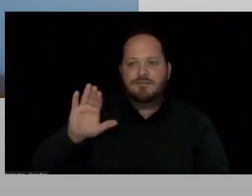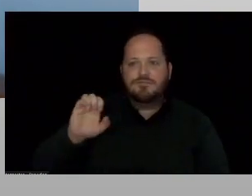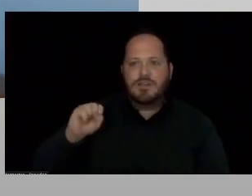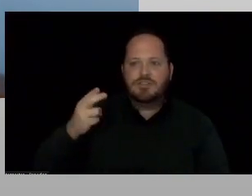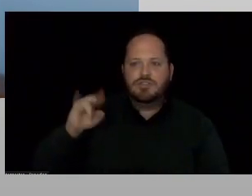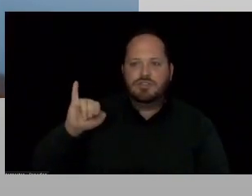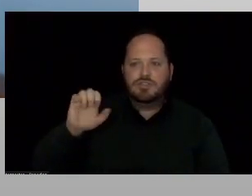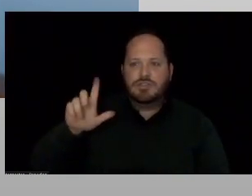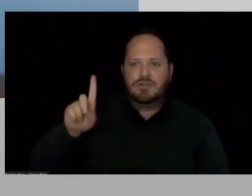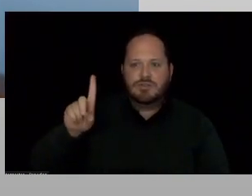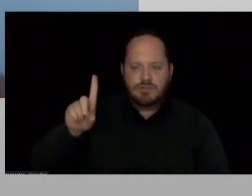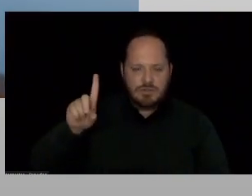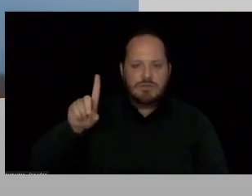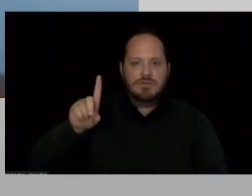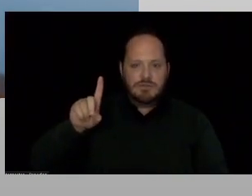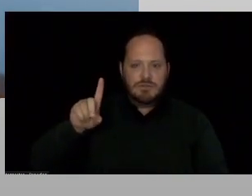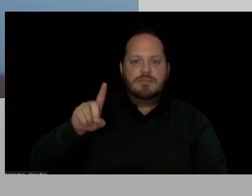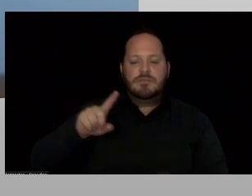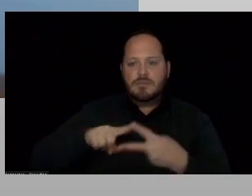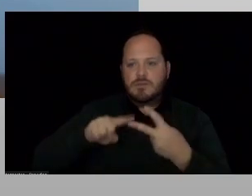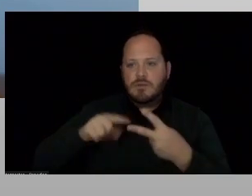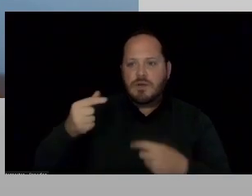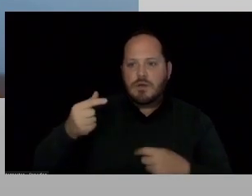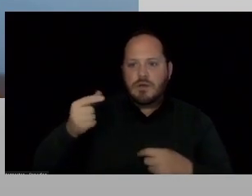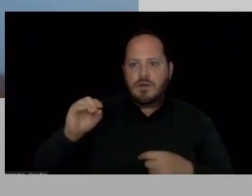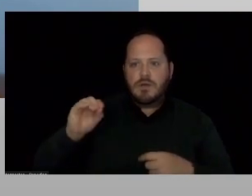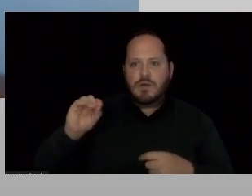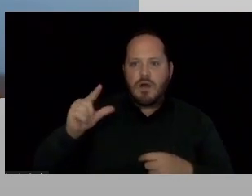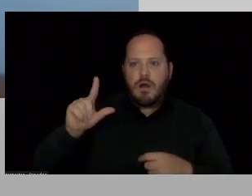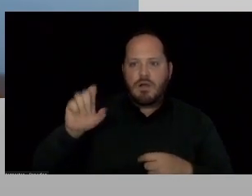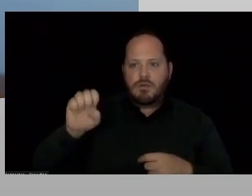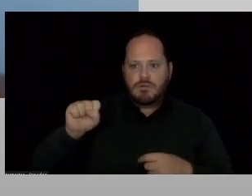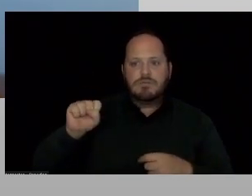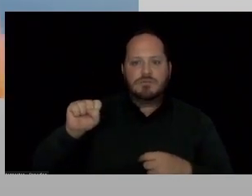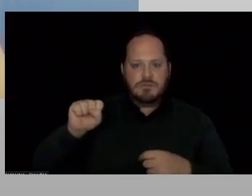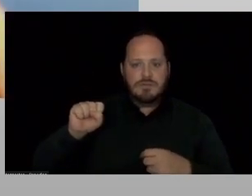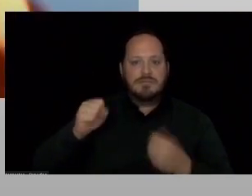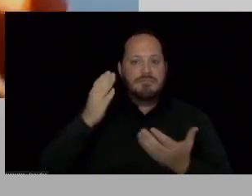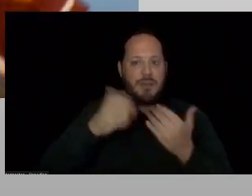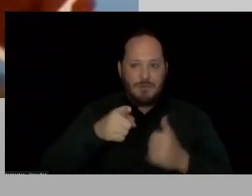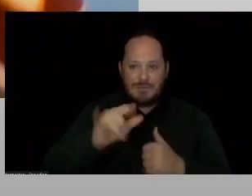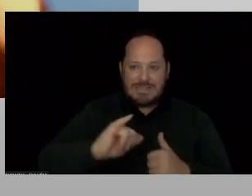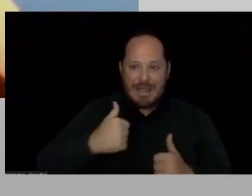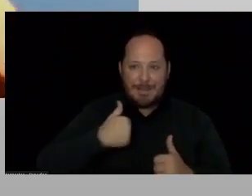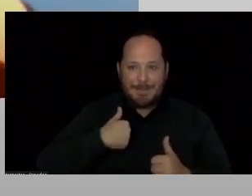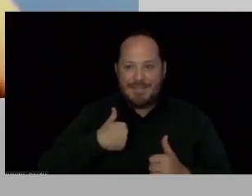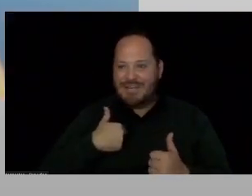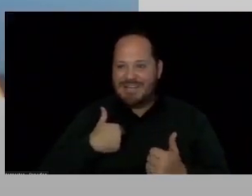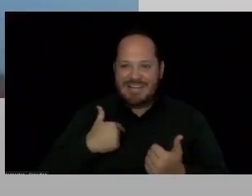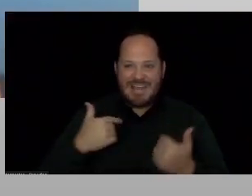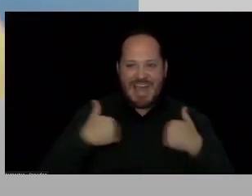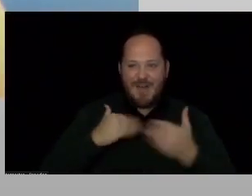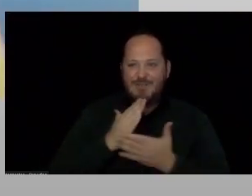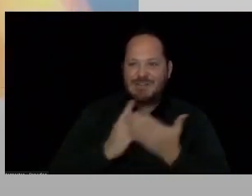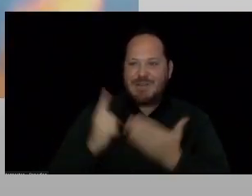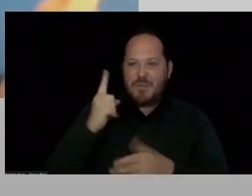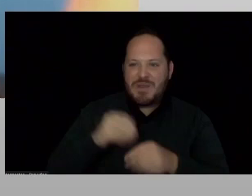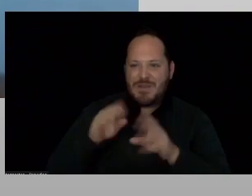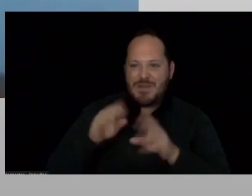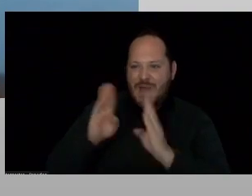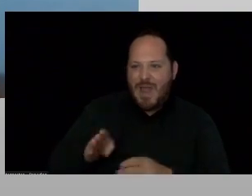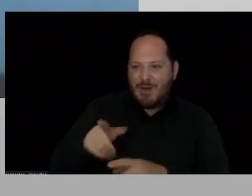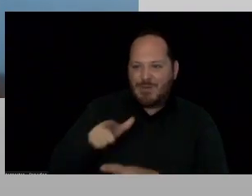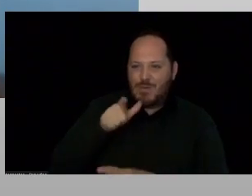to find, but if you're like me, you might have someone in your household who loved rocks and had a rock collection and smashed rocks,